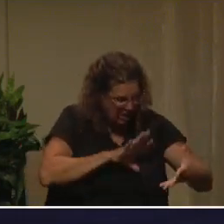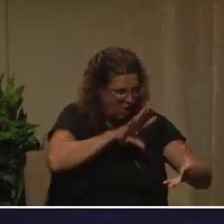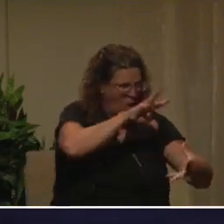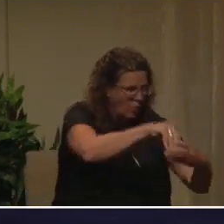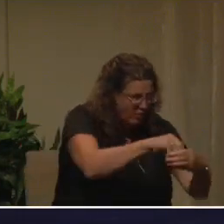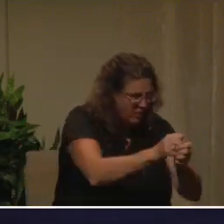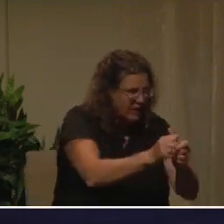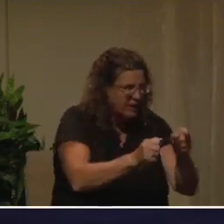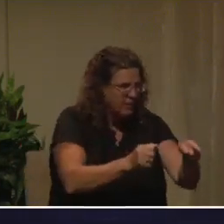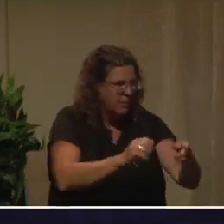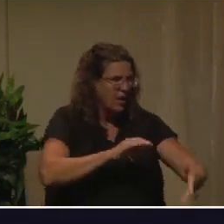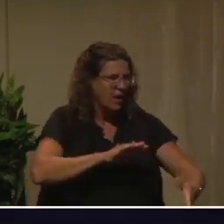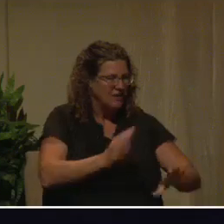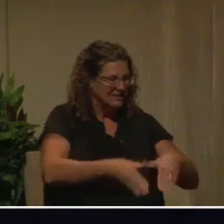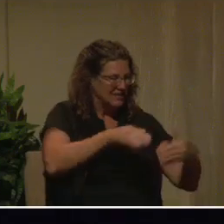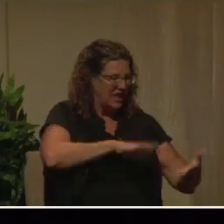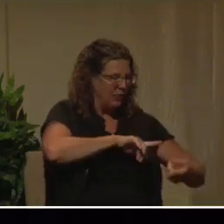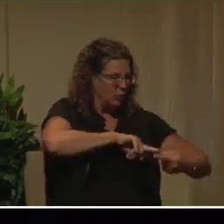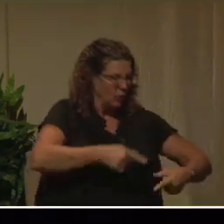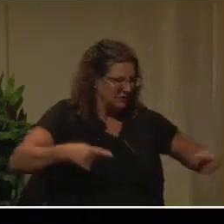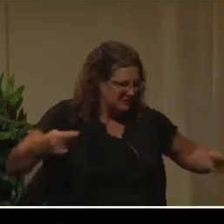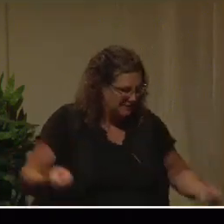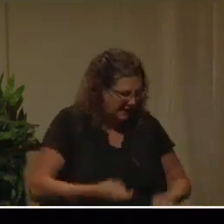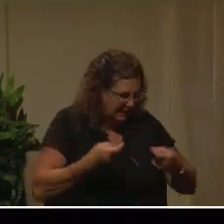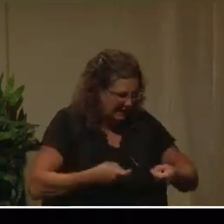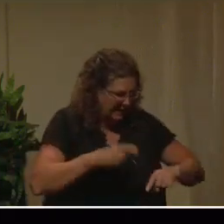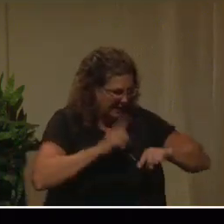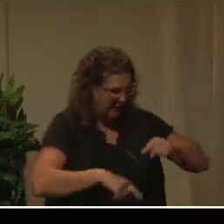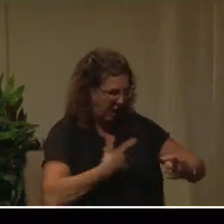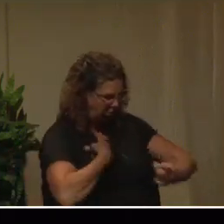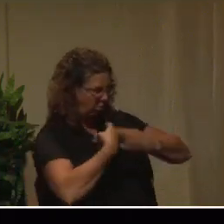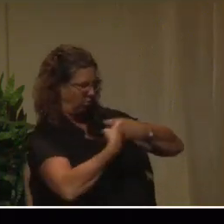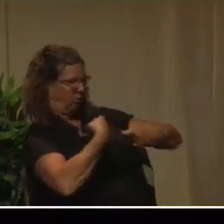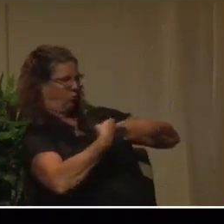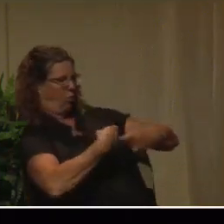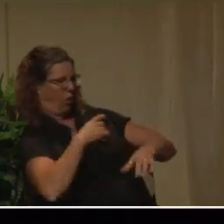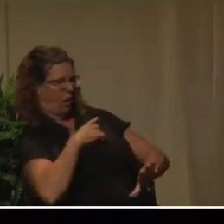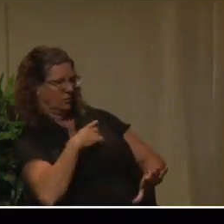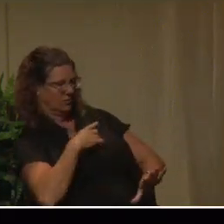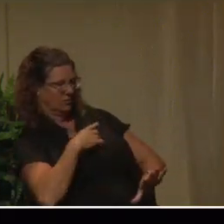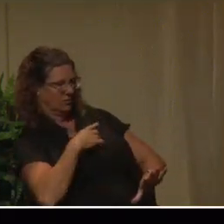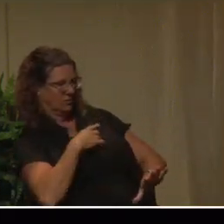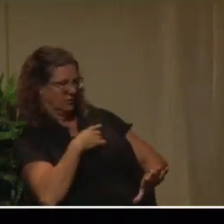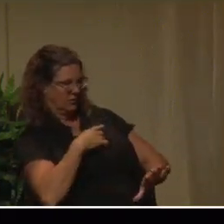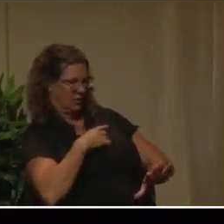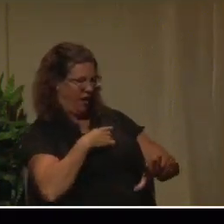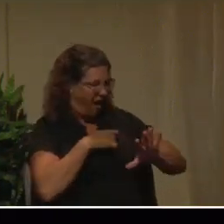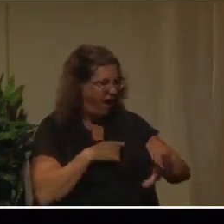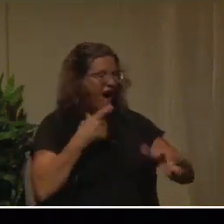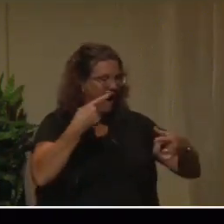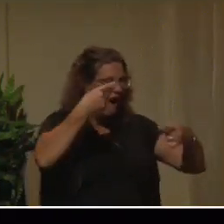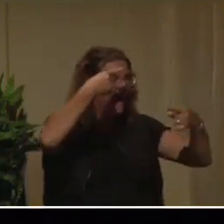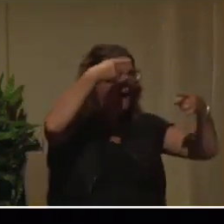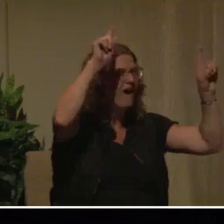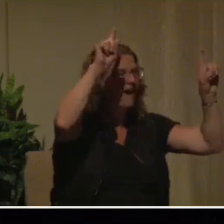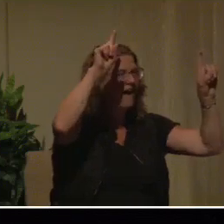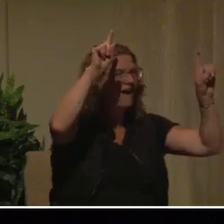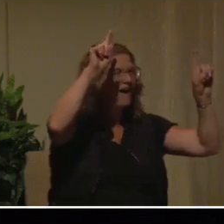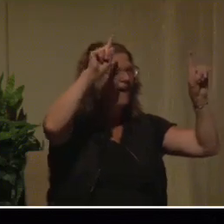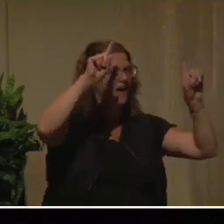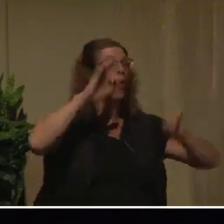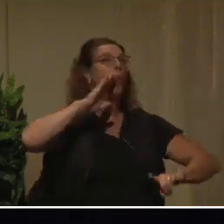dying to sin so that he could not rule over us or keep us out of heaven. And he rose